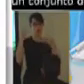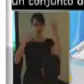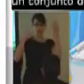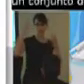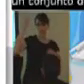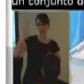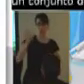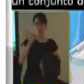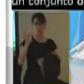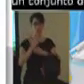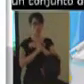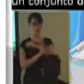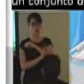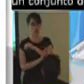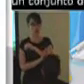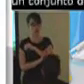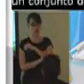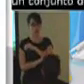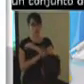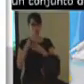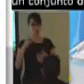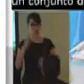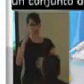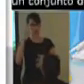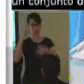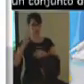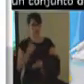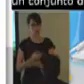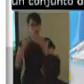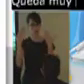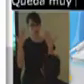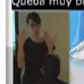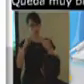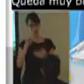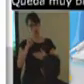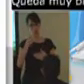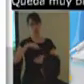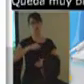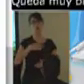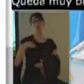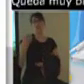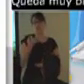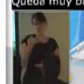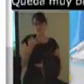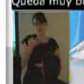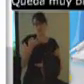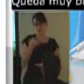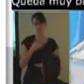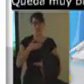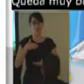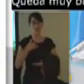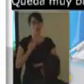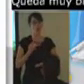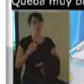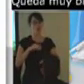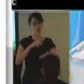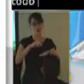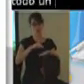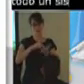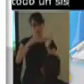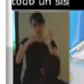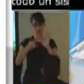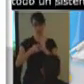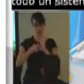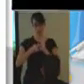or exercises in virtual reality. I mean, this would be very nice, but what we wanted was a whole